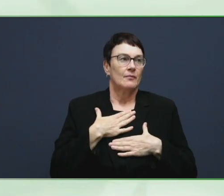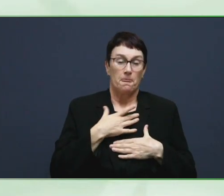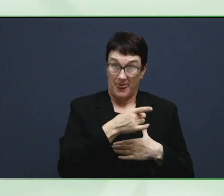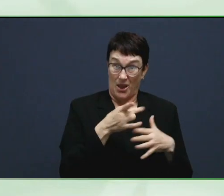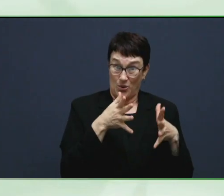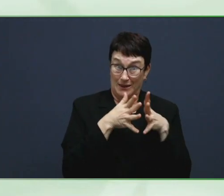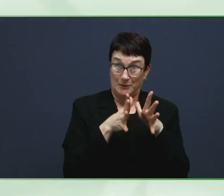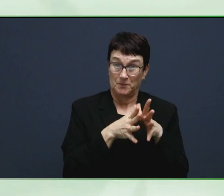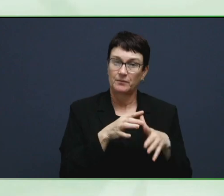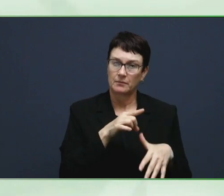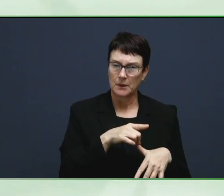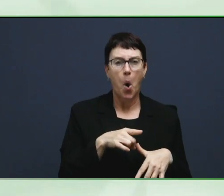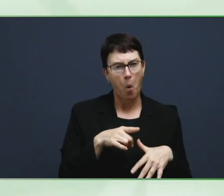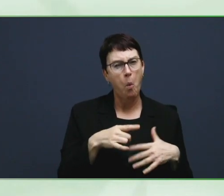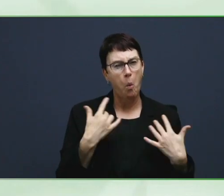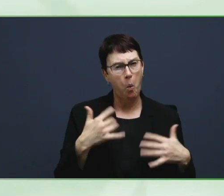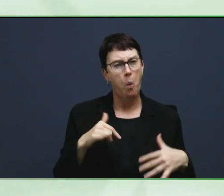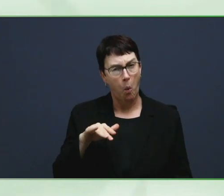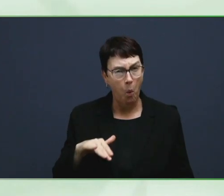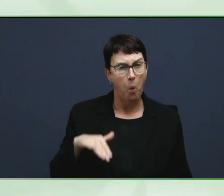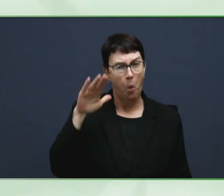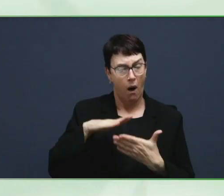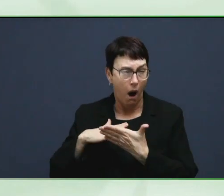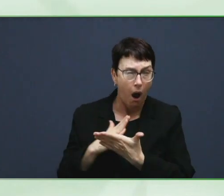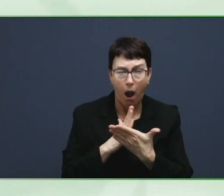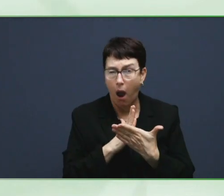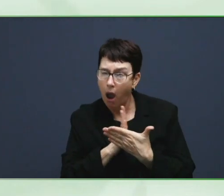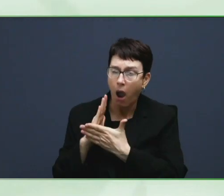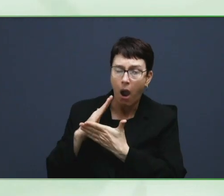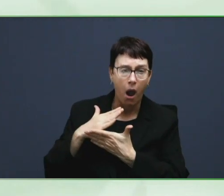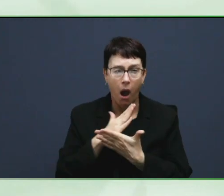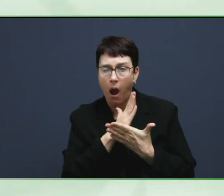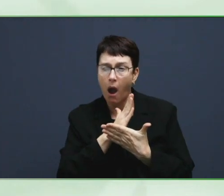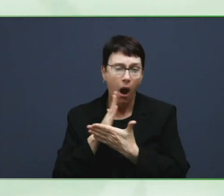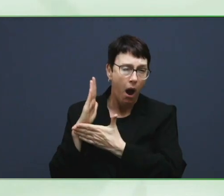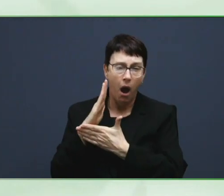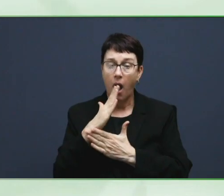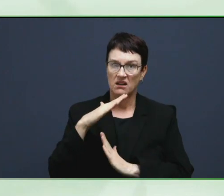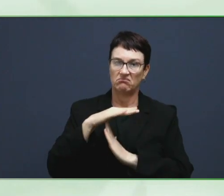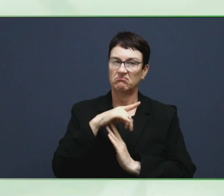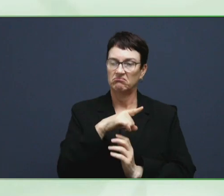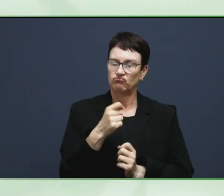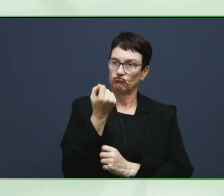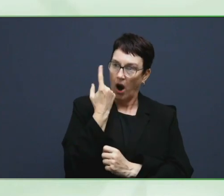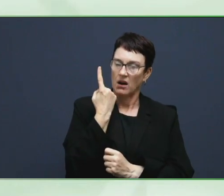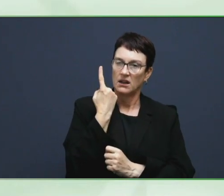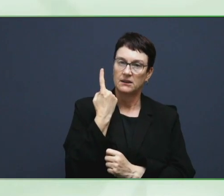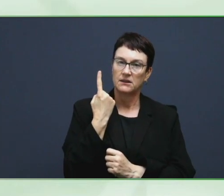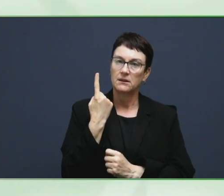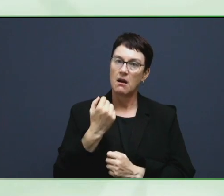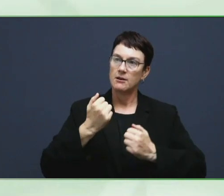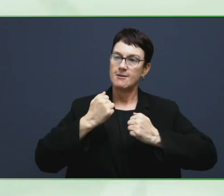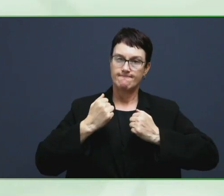lot of challenges in your life, and you realized that entrepreneurship has a transformative power. But when you started your journey